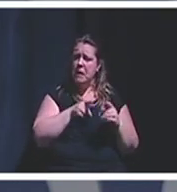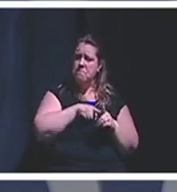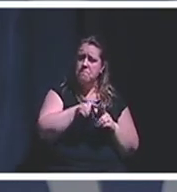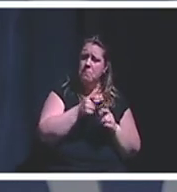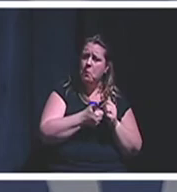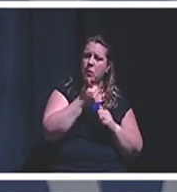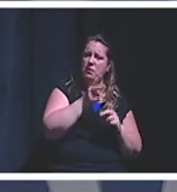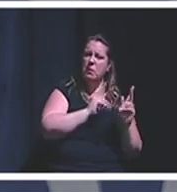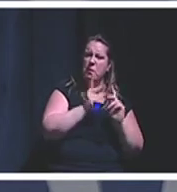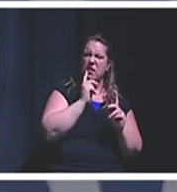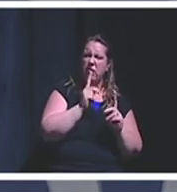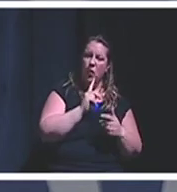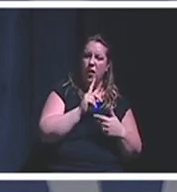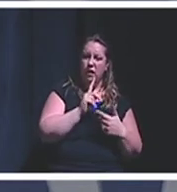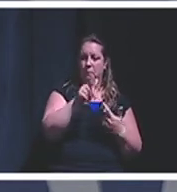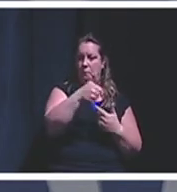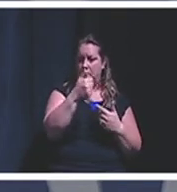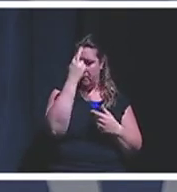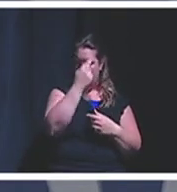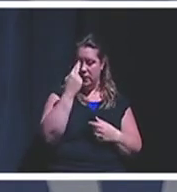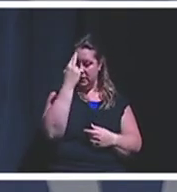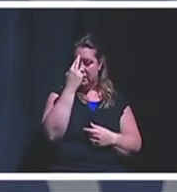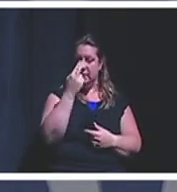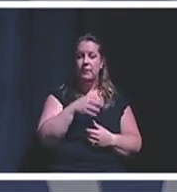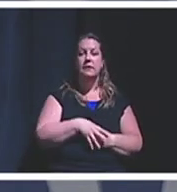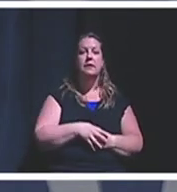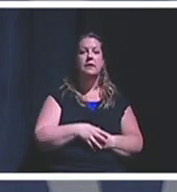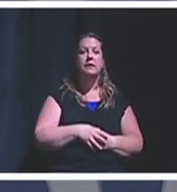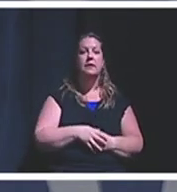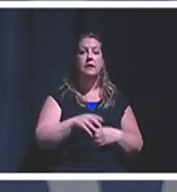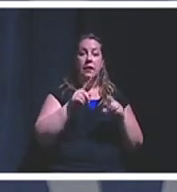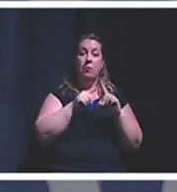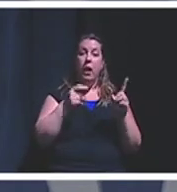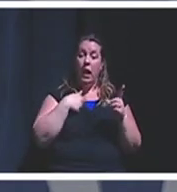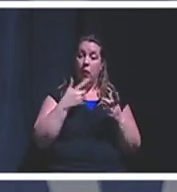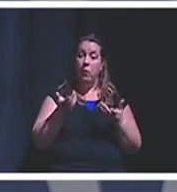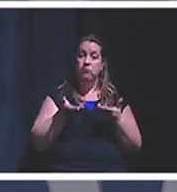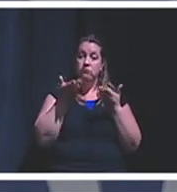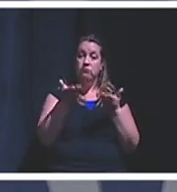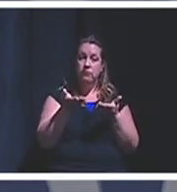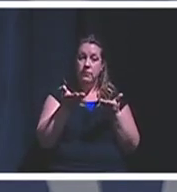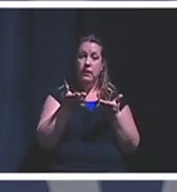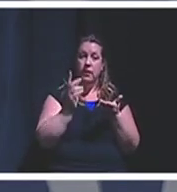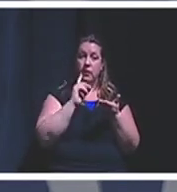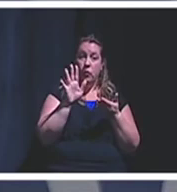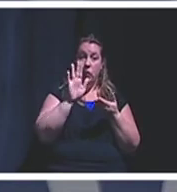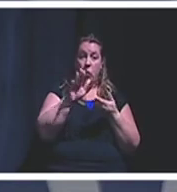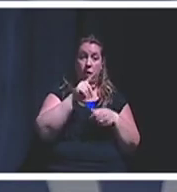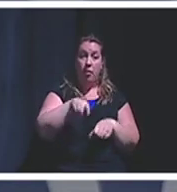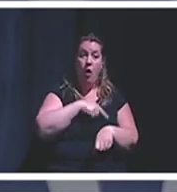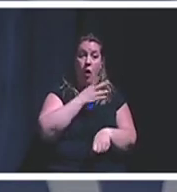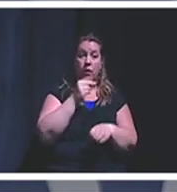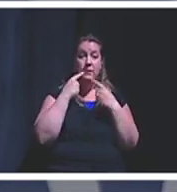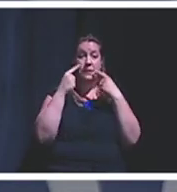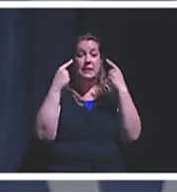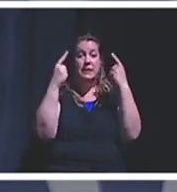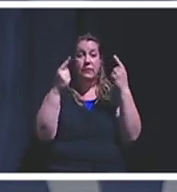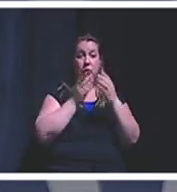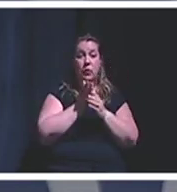reasons. But let me offer you a compromise, graduates. Over the course of your long and successful